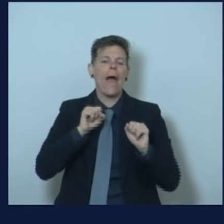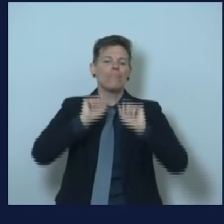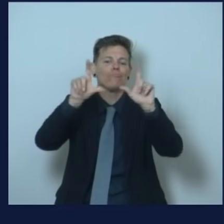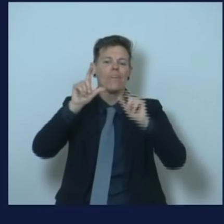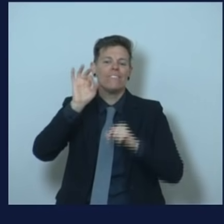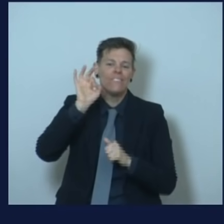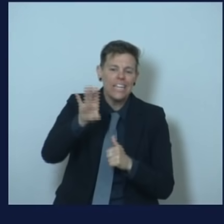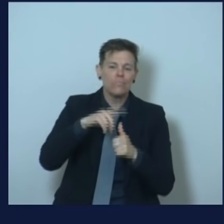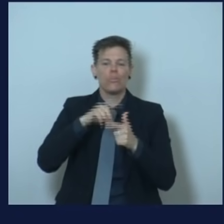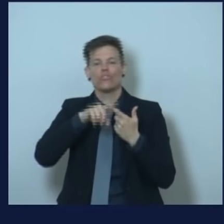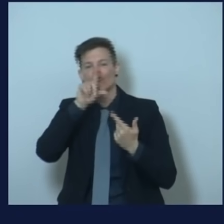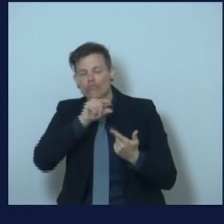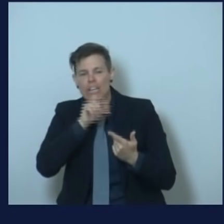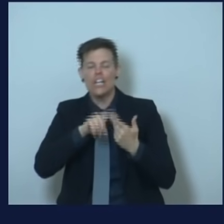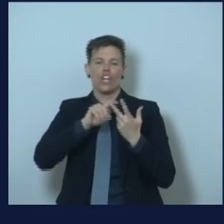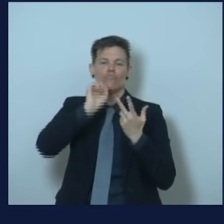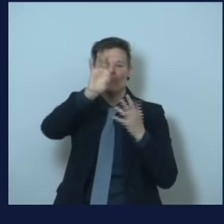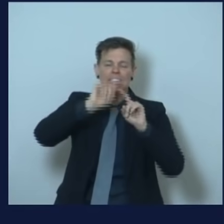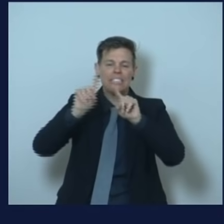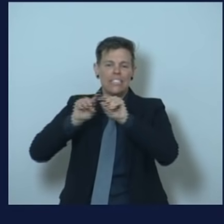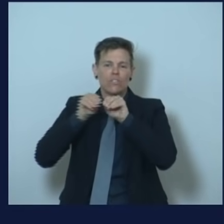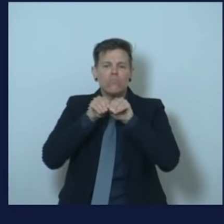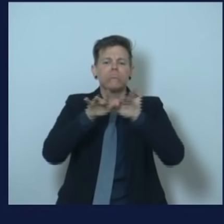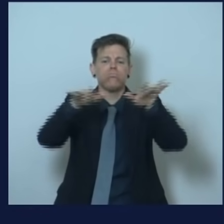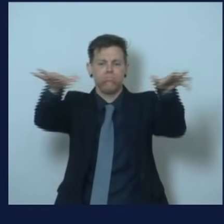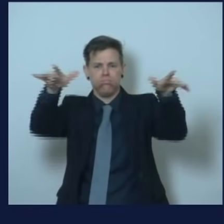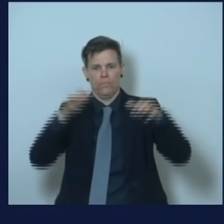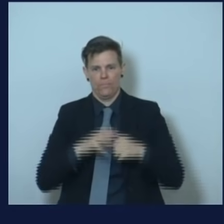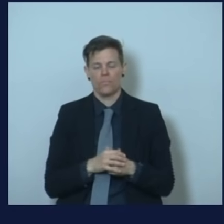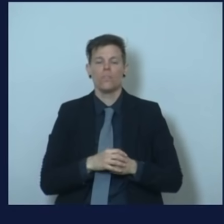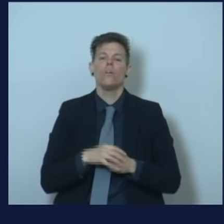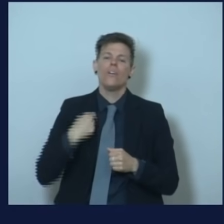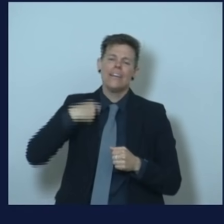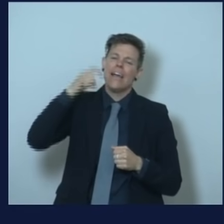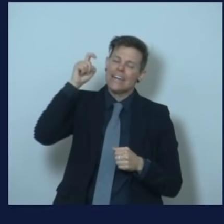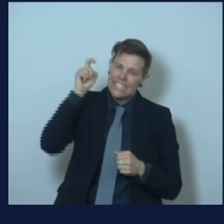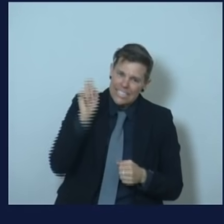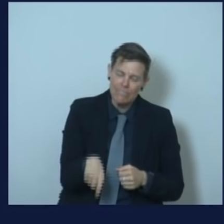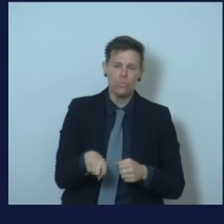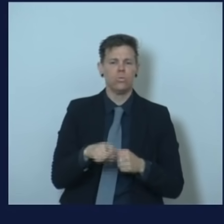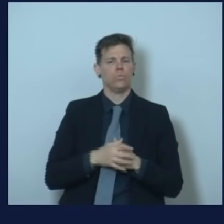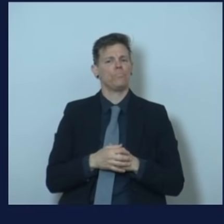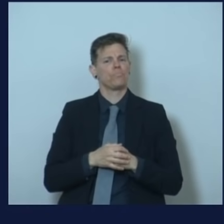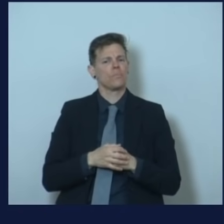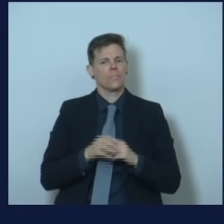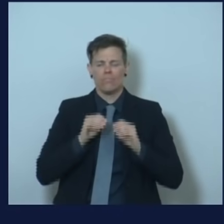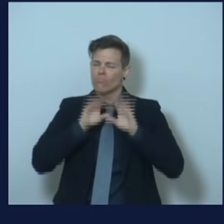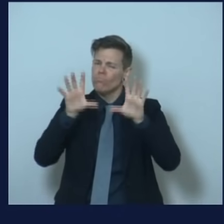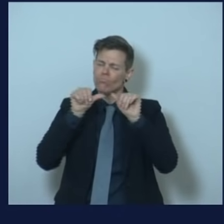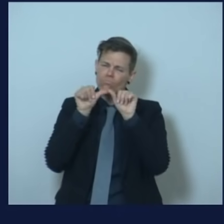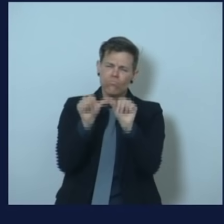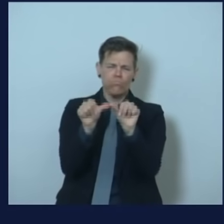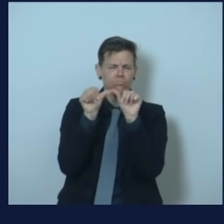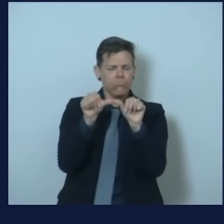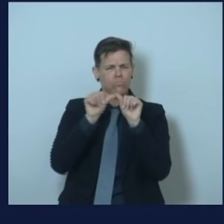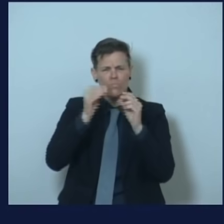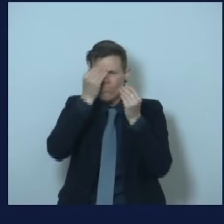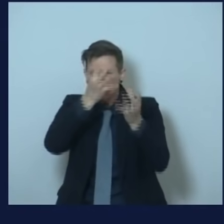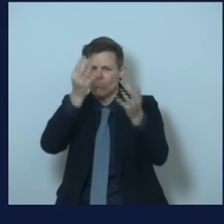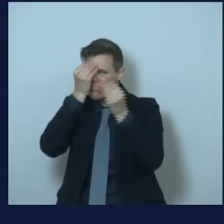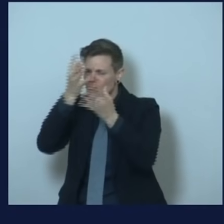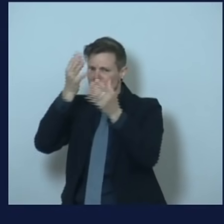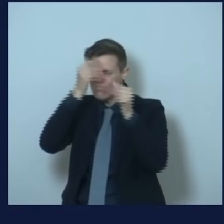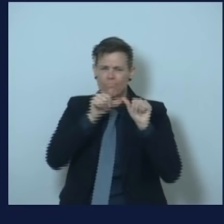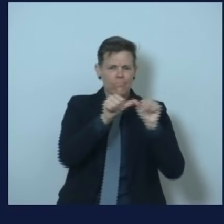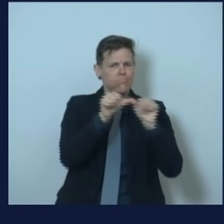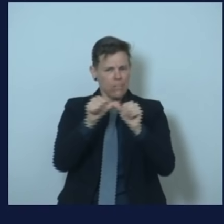we have to, no matter what is happening, infection rates, and they should, we're working towards that, mitigate, should decline, that